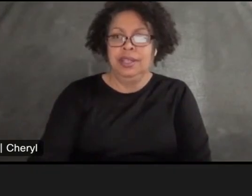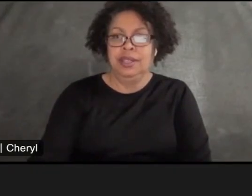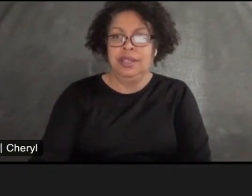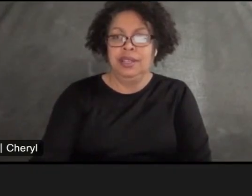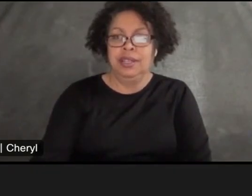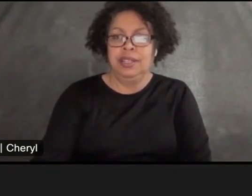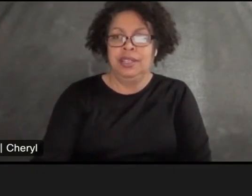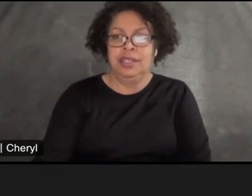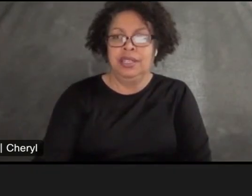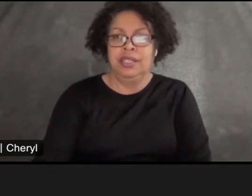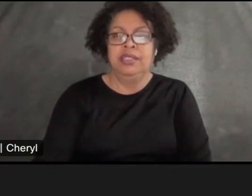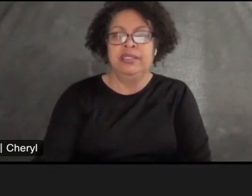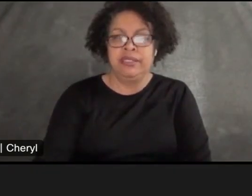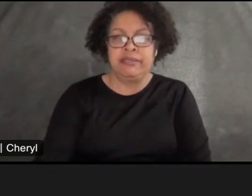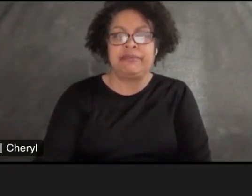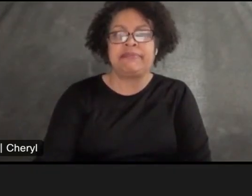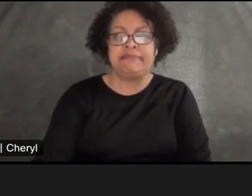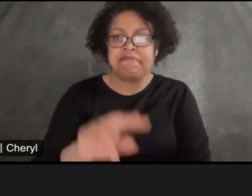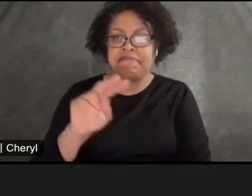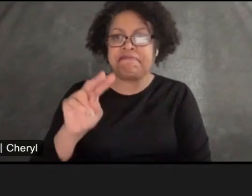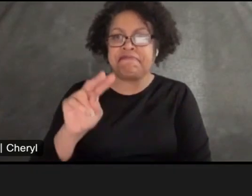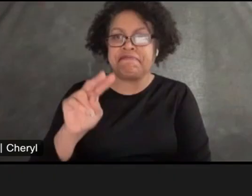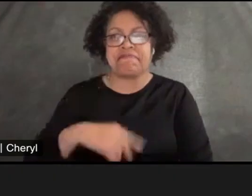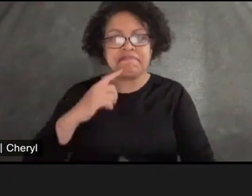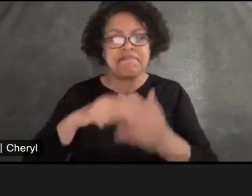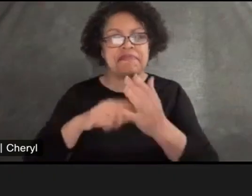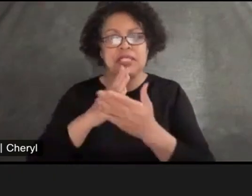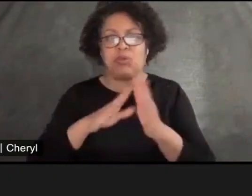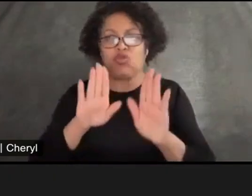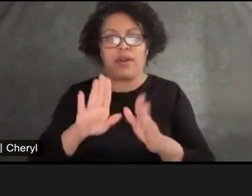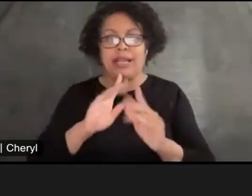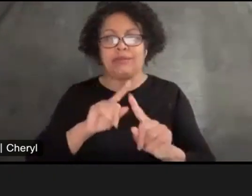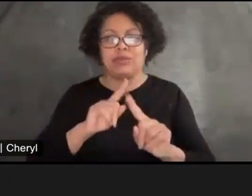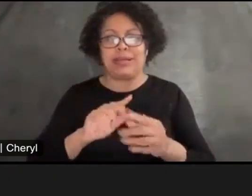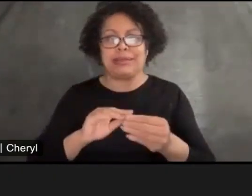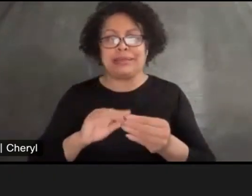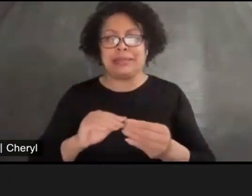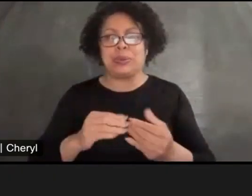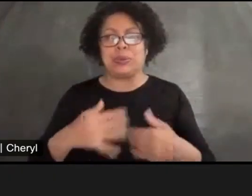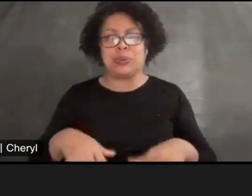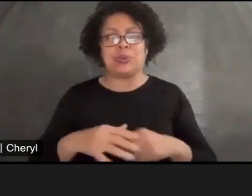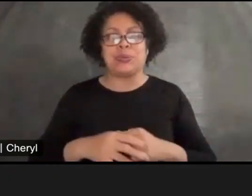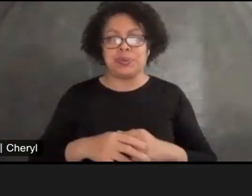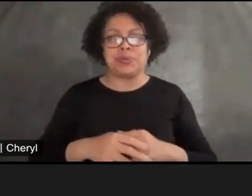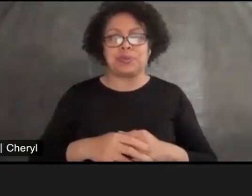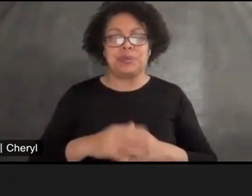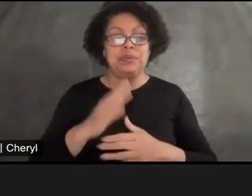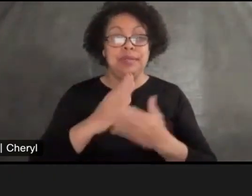Yeah, I'm seeing some really great responses. Some of the themes that I see pop up